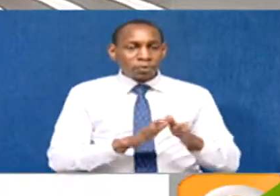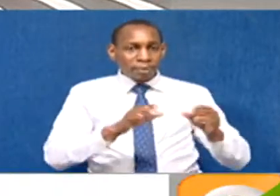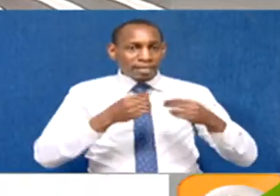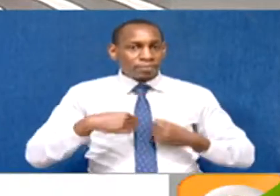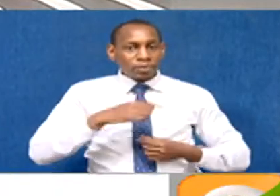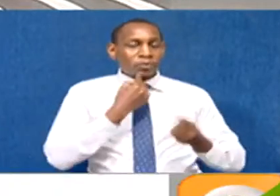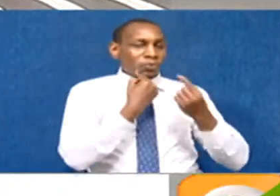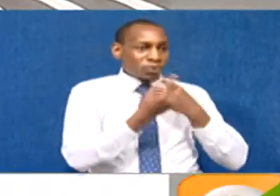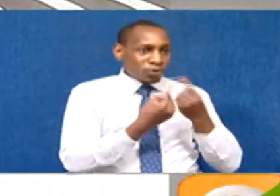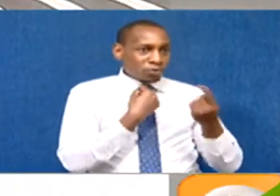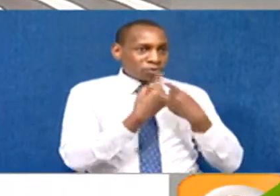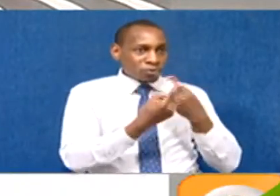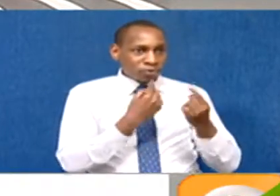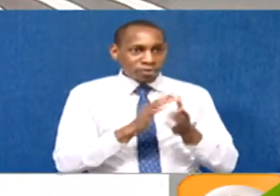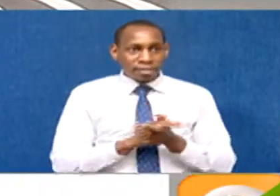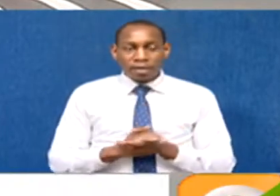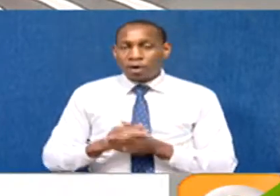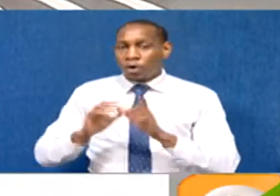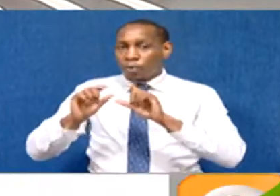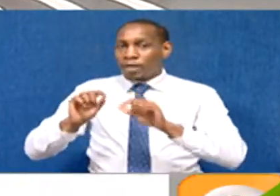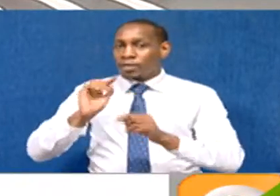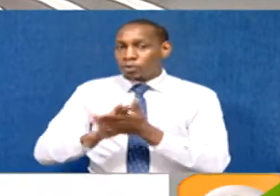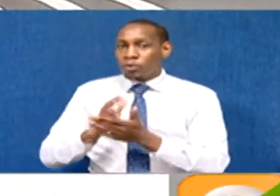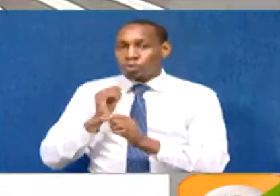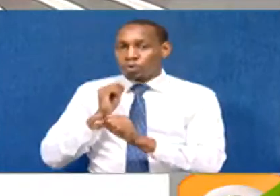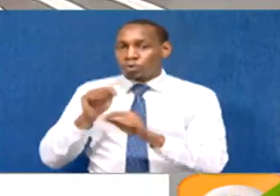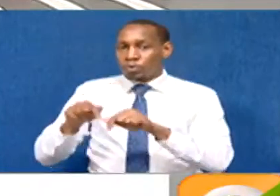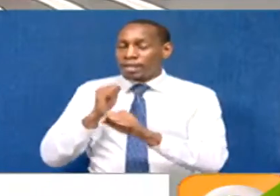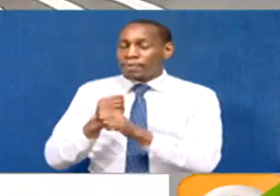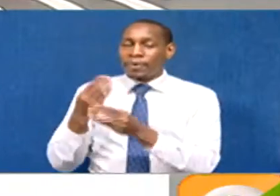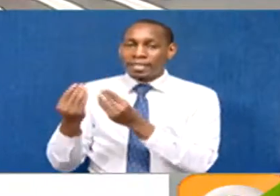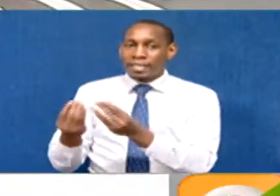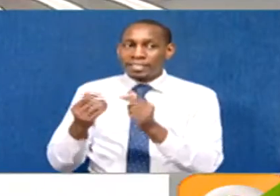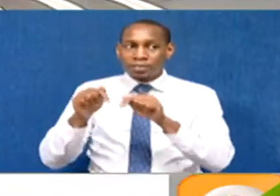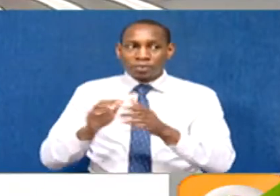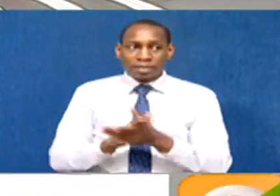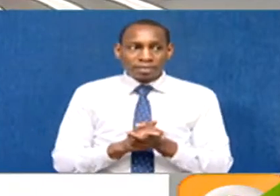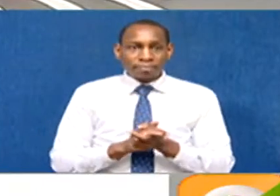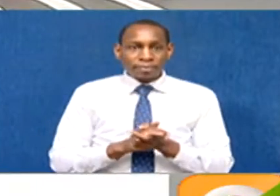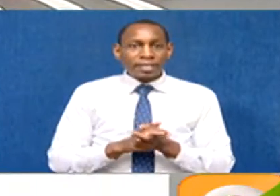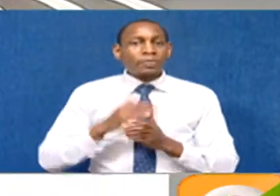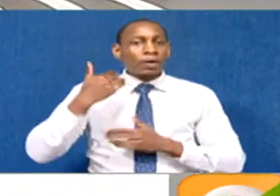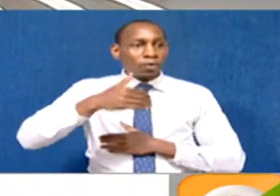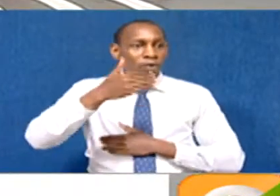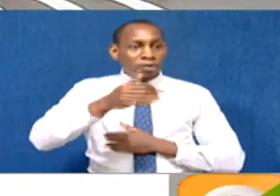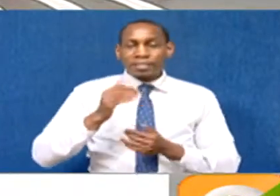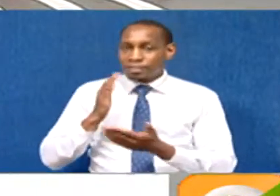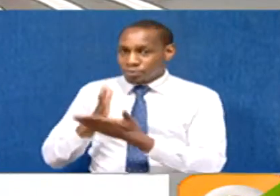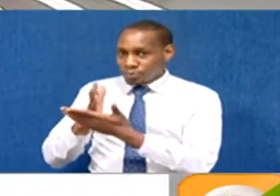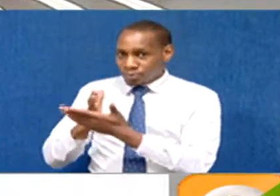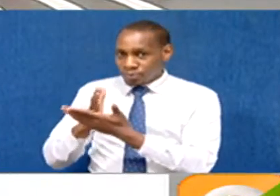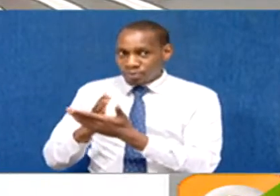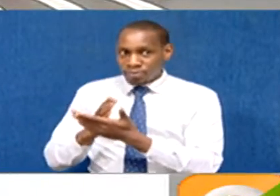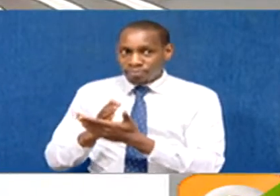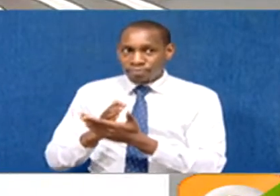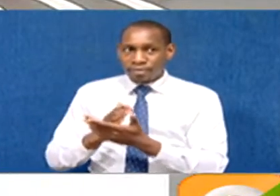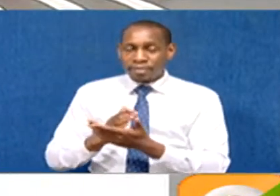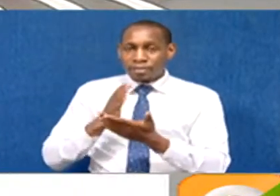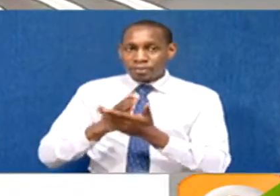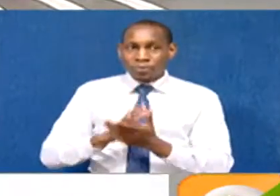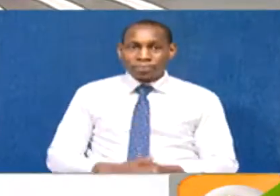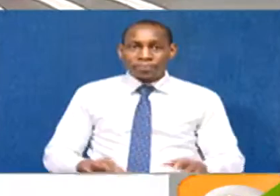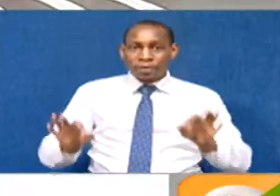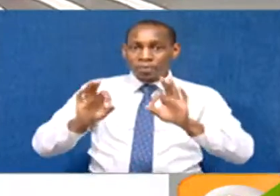talk and make just it more listen often. To us. Like I said, you made my job very easy today. Thank you so much. Make it more often. Definitely. Yeah. For sure.